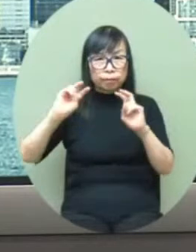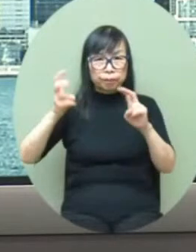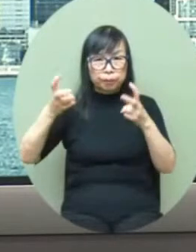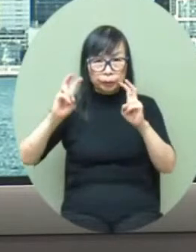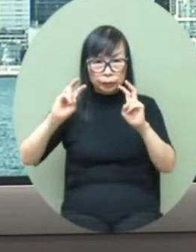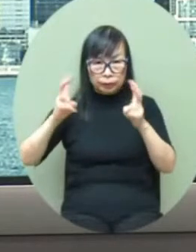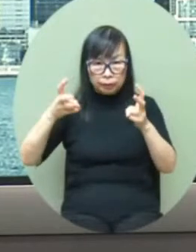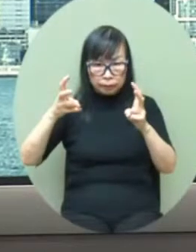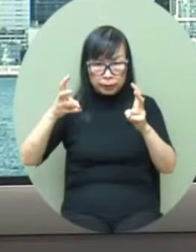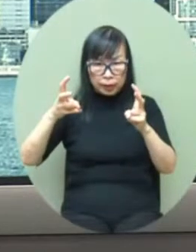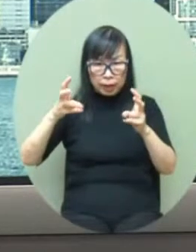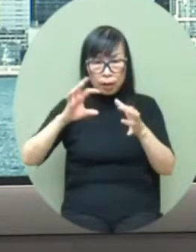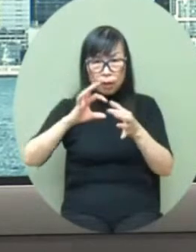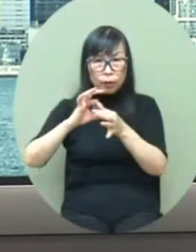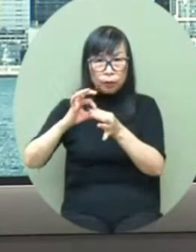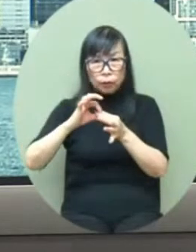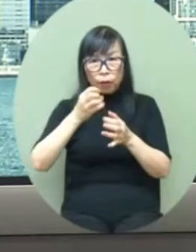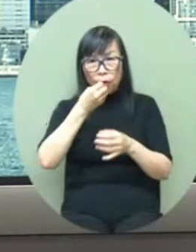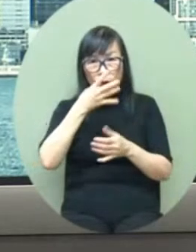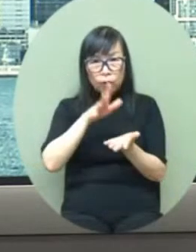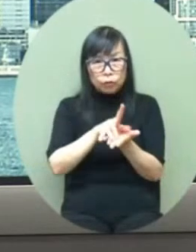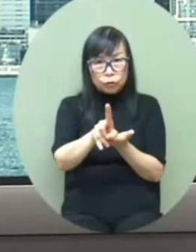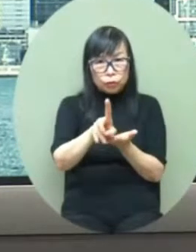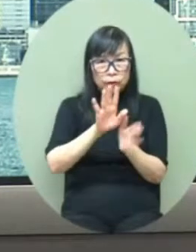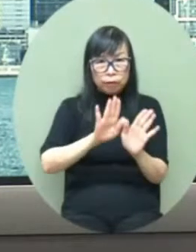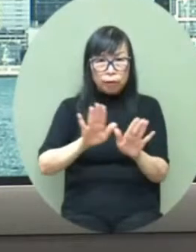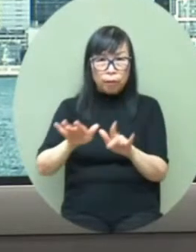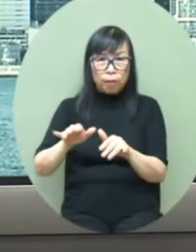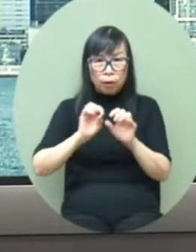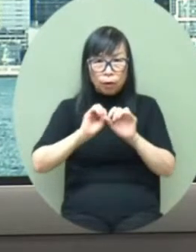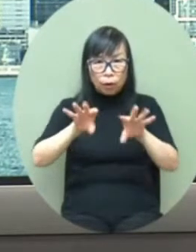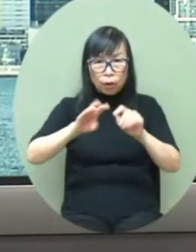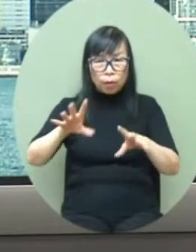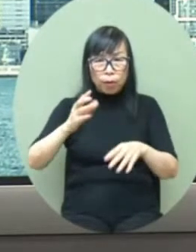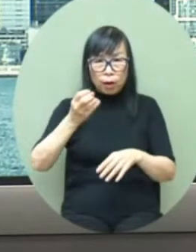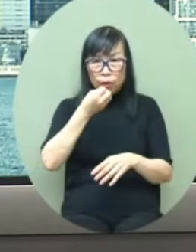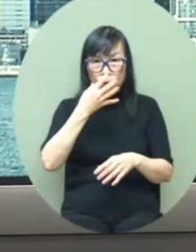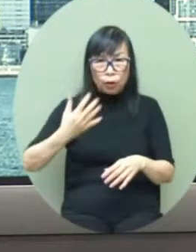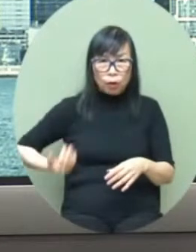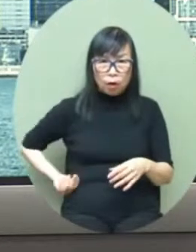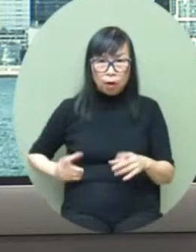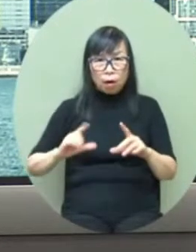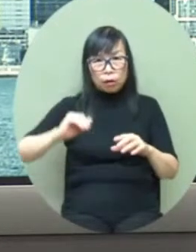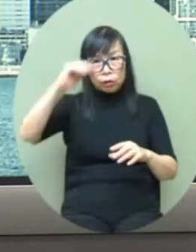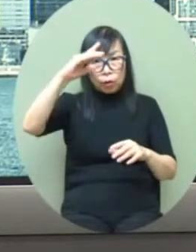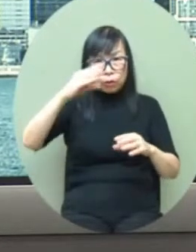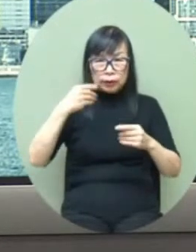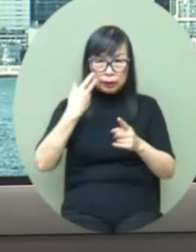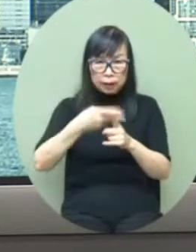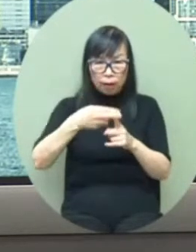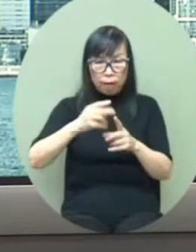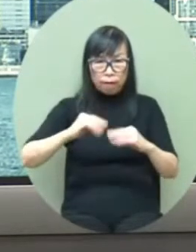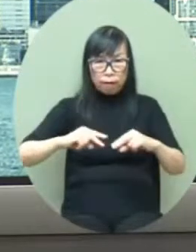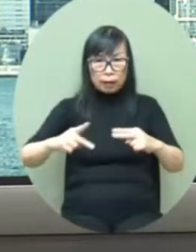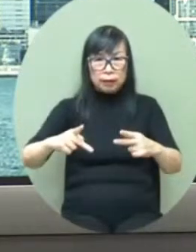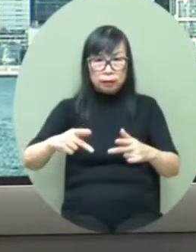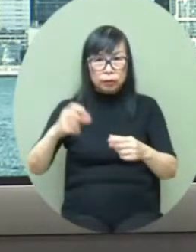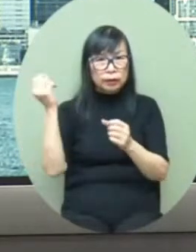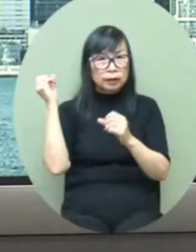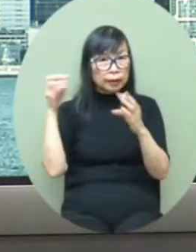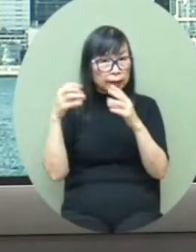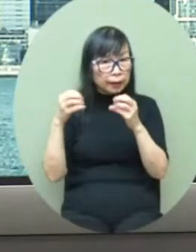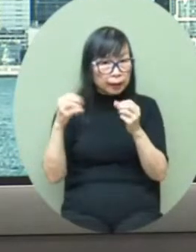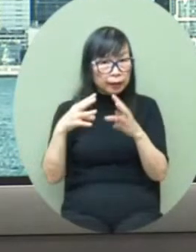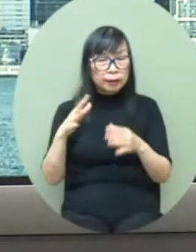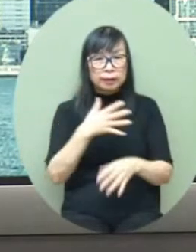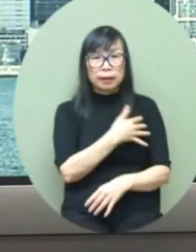a seminar to promote high quality development in professional services. There will